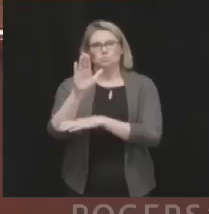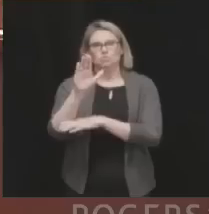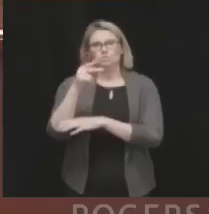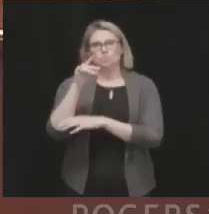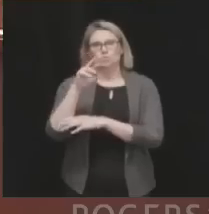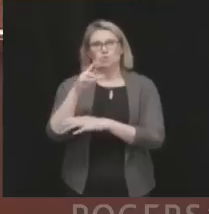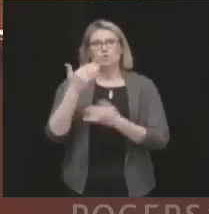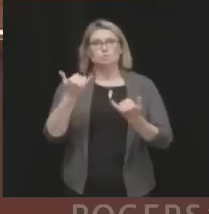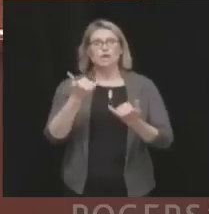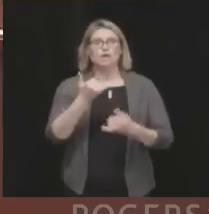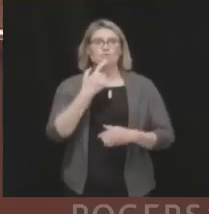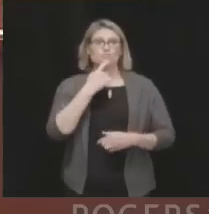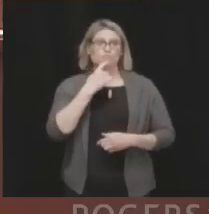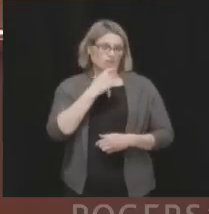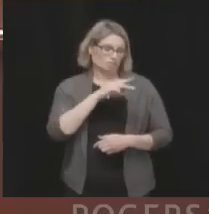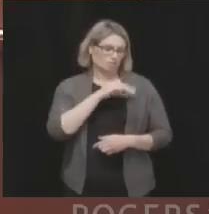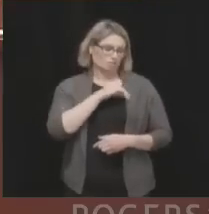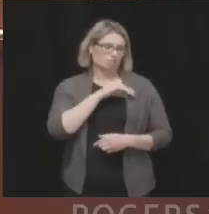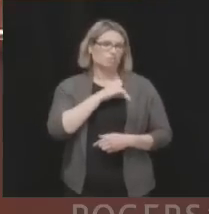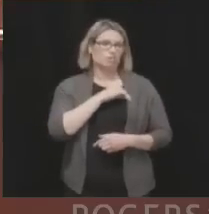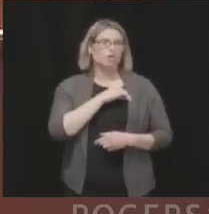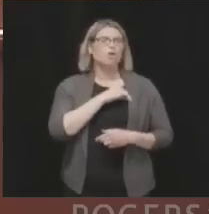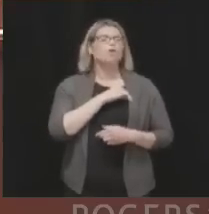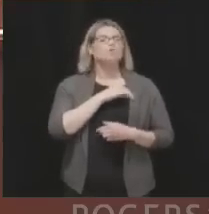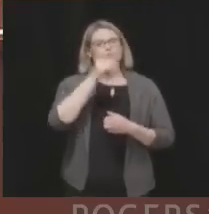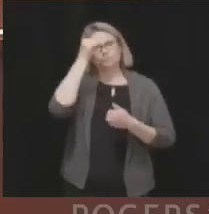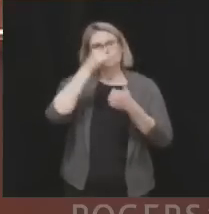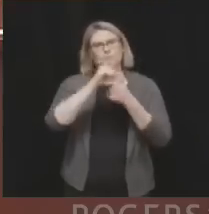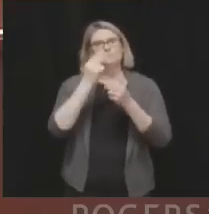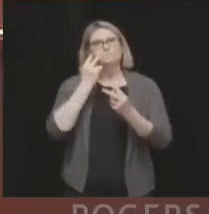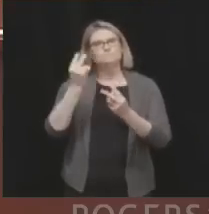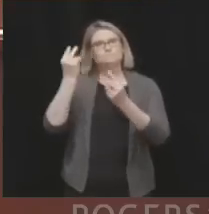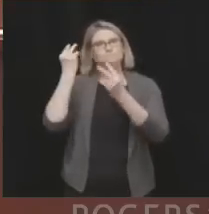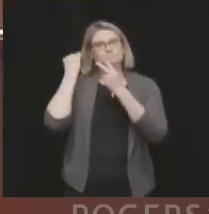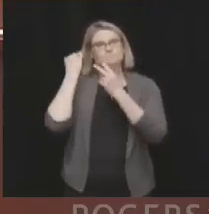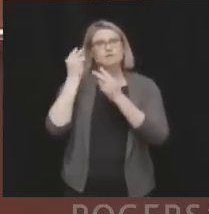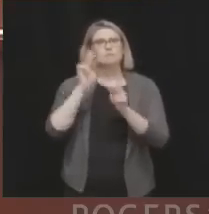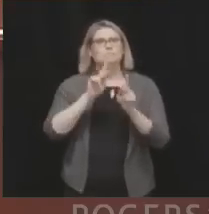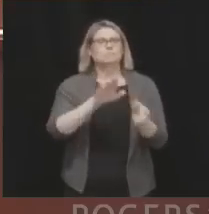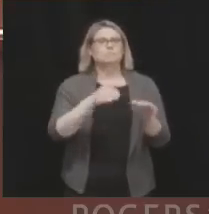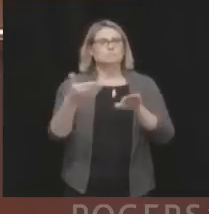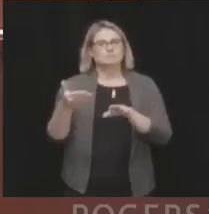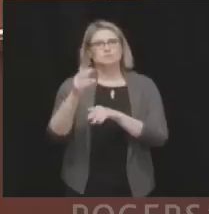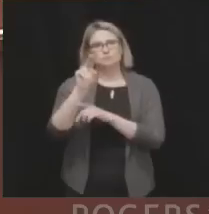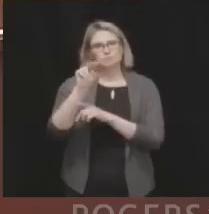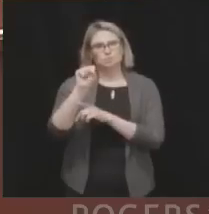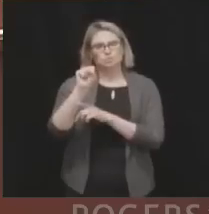Our thoughts and prayers continue to be with all of Nova Scotians at this very difficult time.